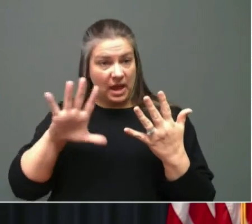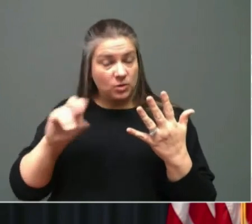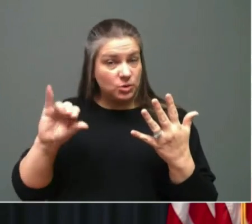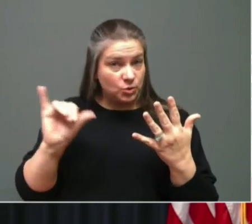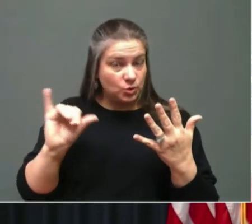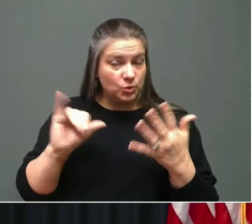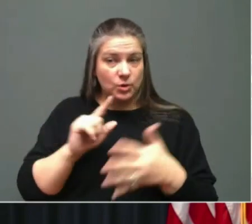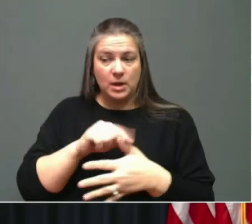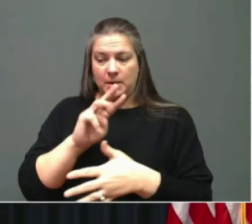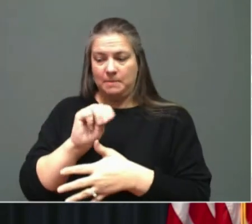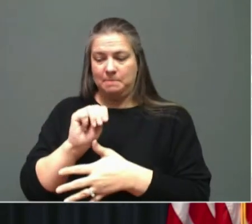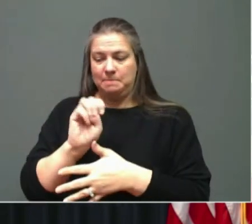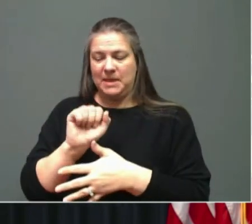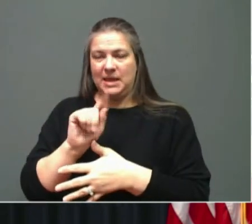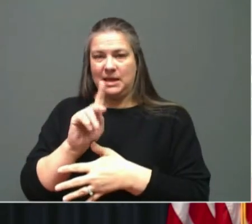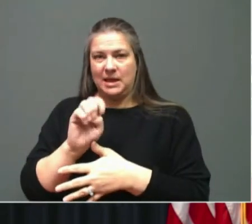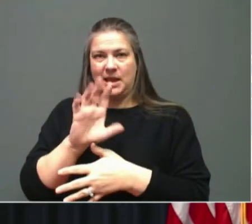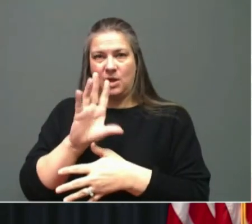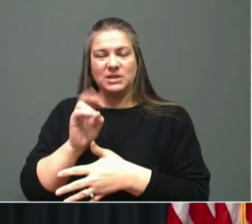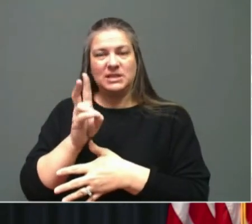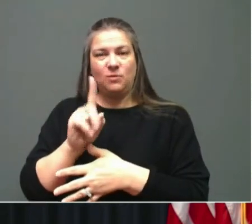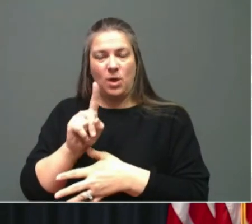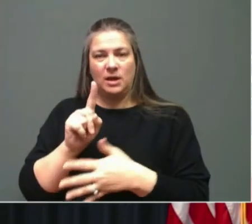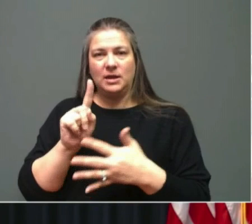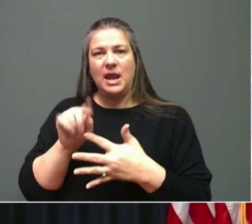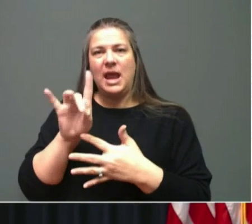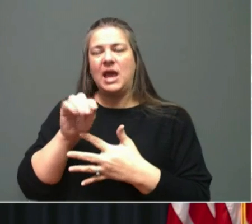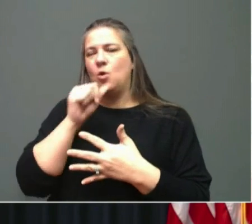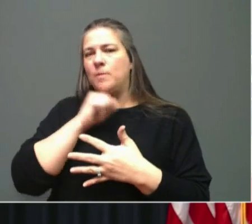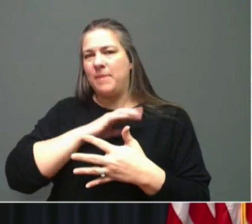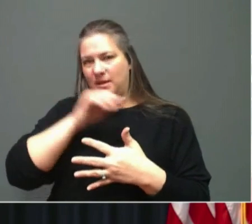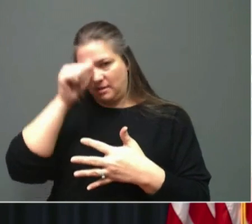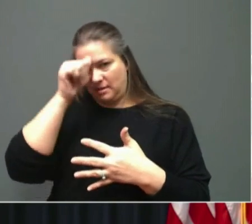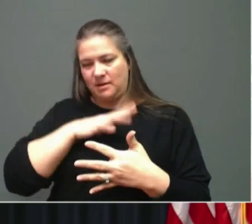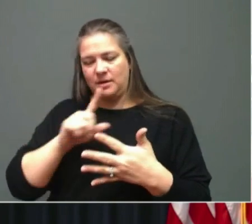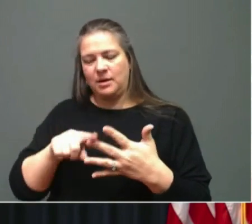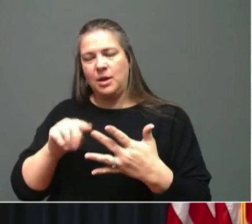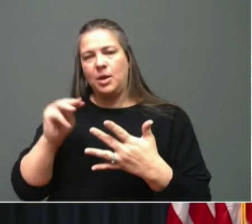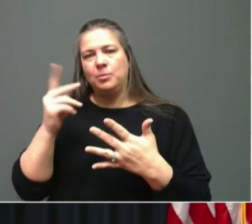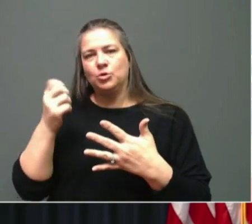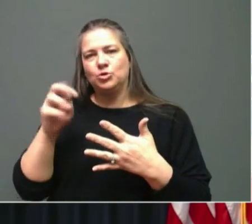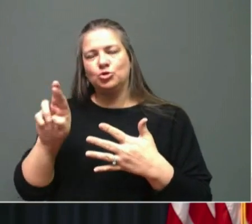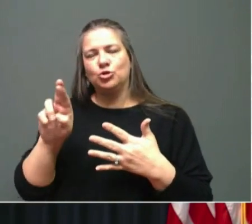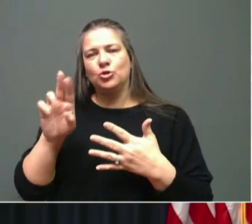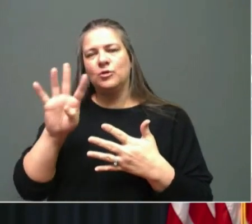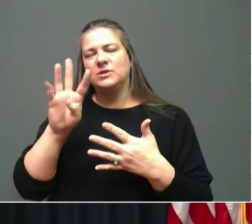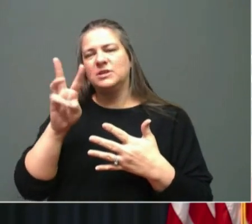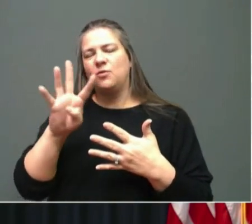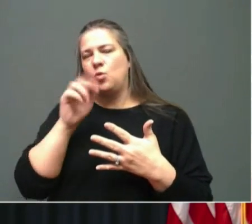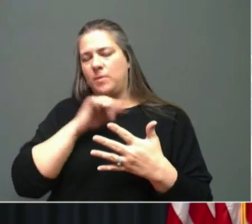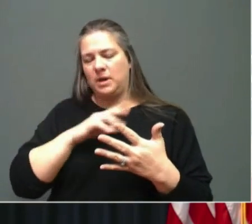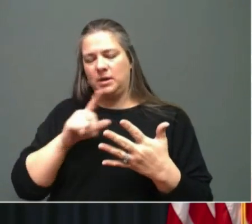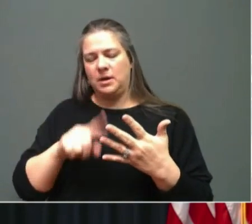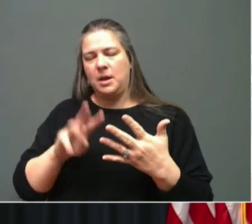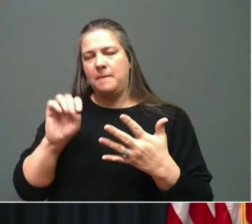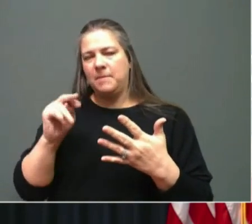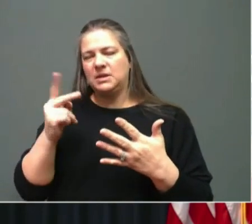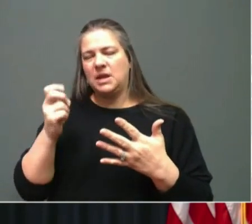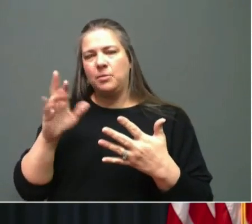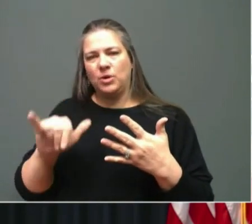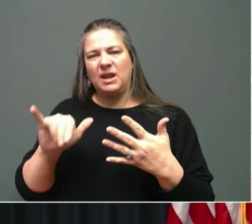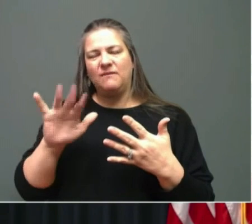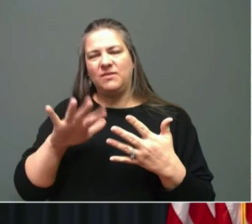County, a 71 and an 80-year-old man. In Mercer County, a 64-year-old woman. In Montgomery, a 53-year-old